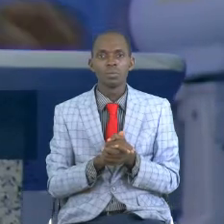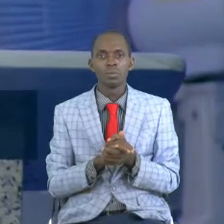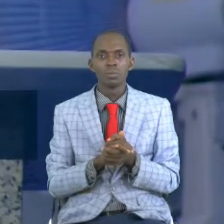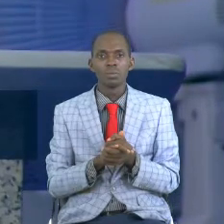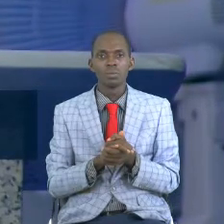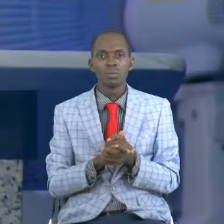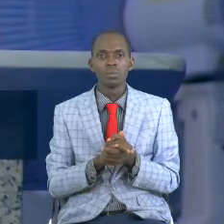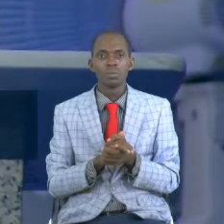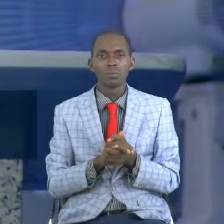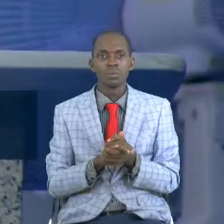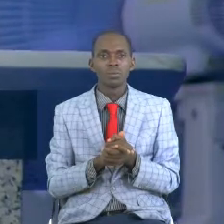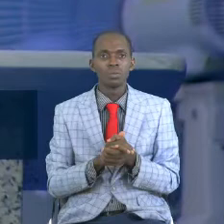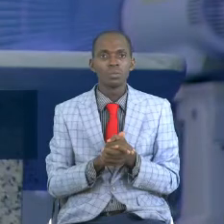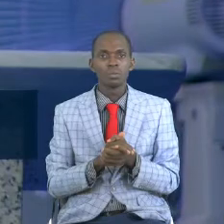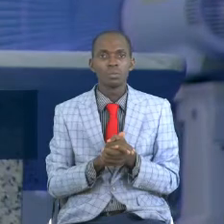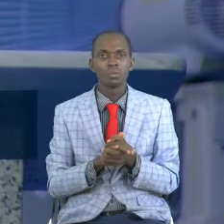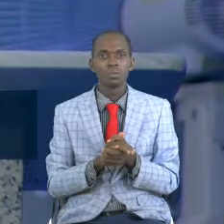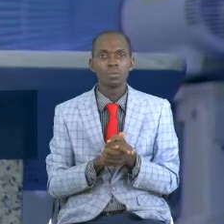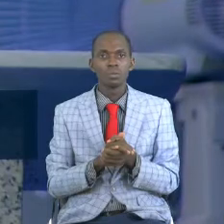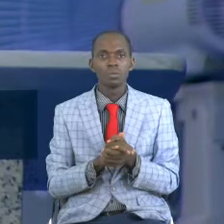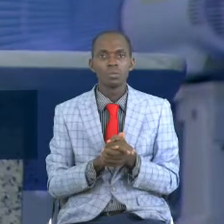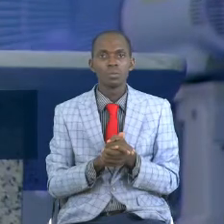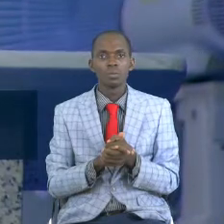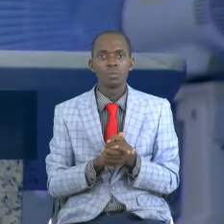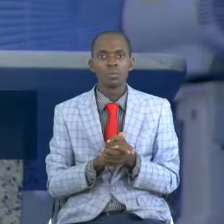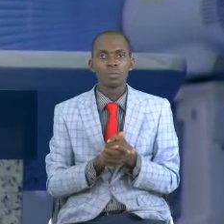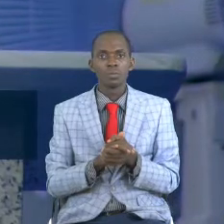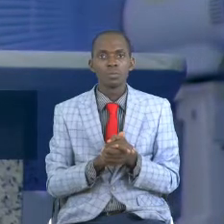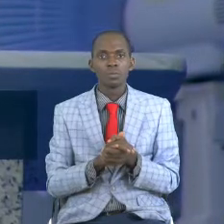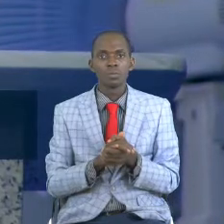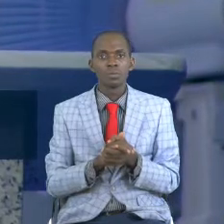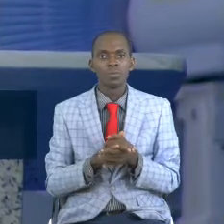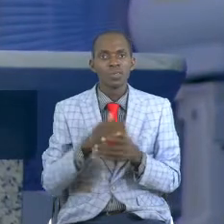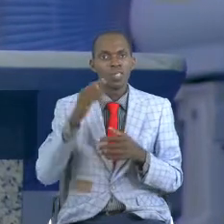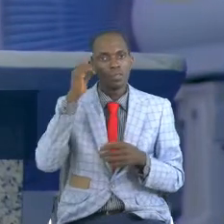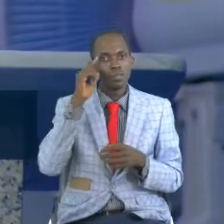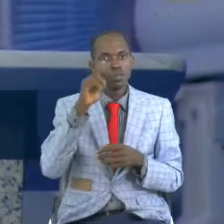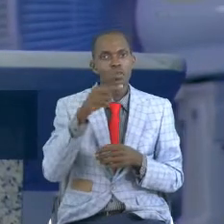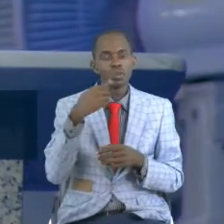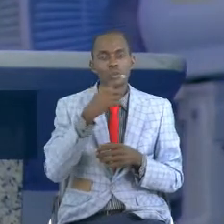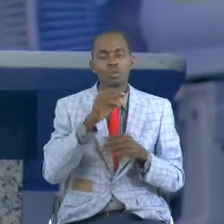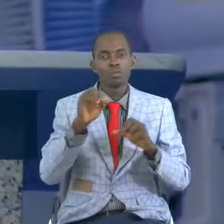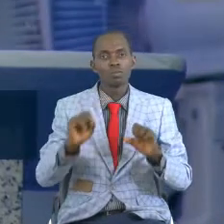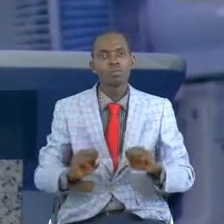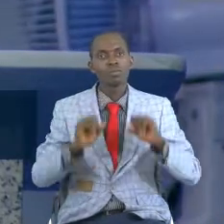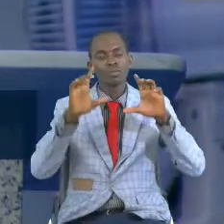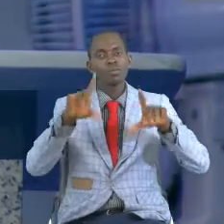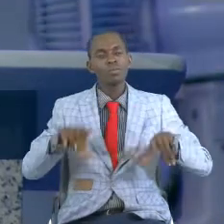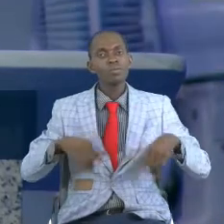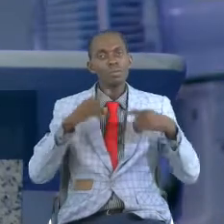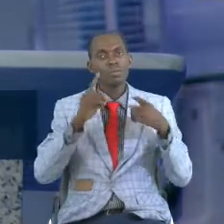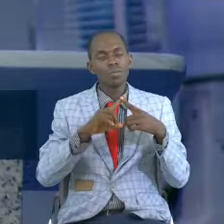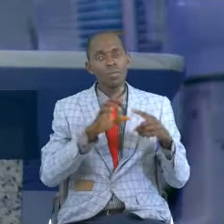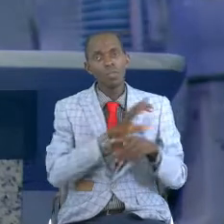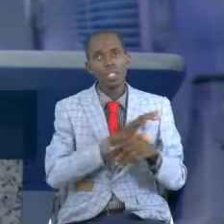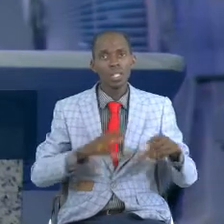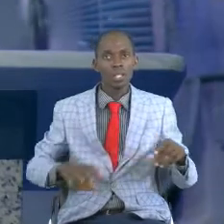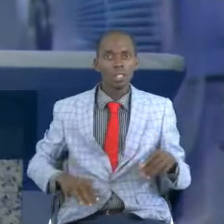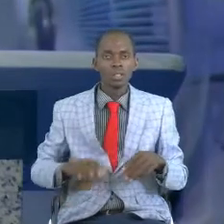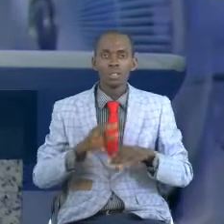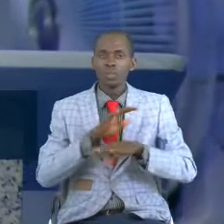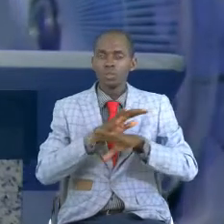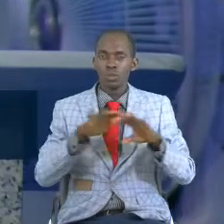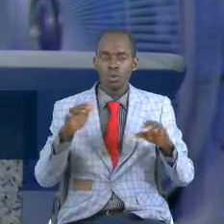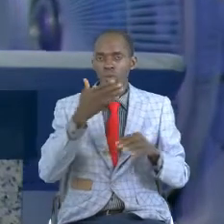Christ, don't forget tomorrow at 3 p.m. at the building across the road there, the cream upstairs there.